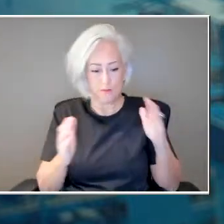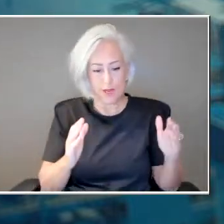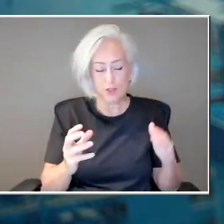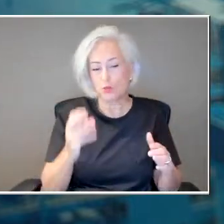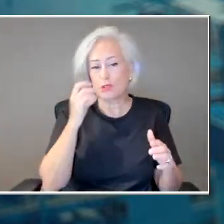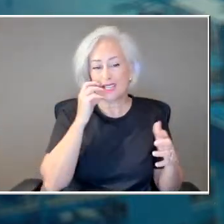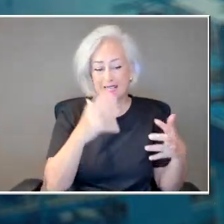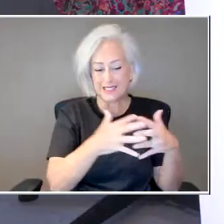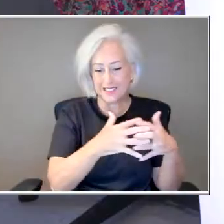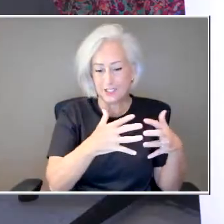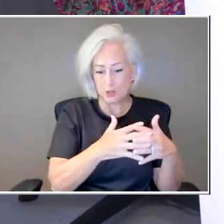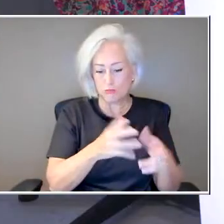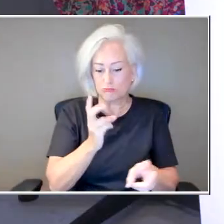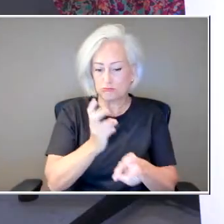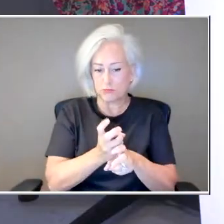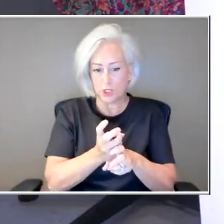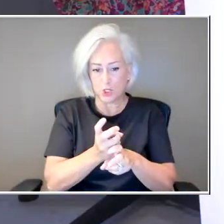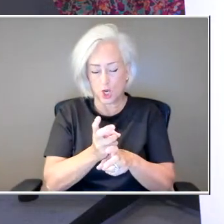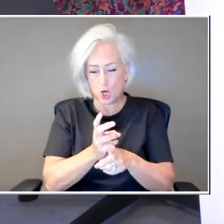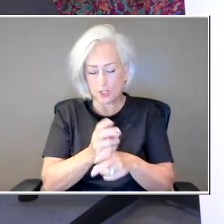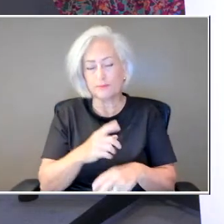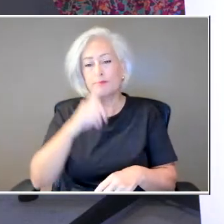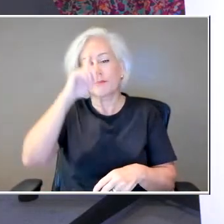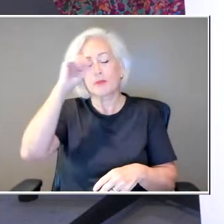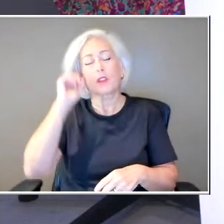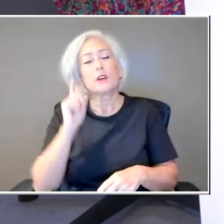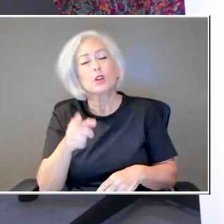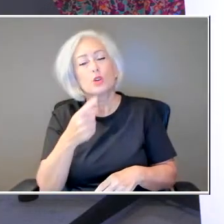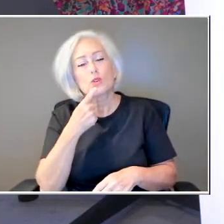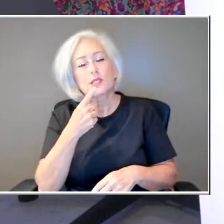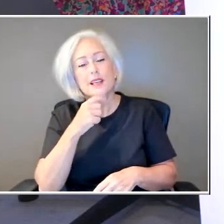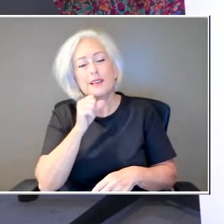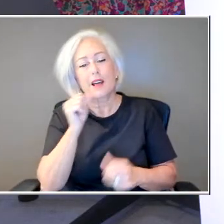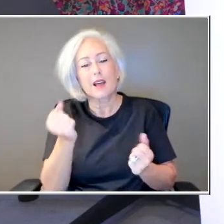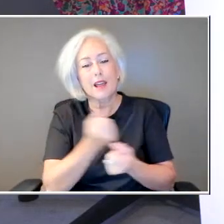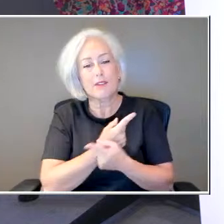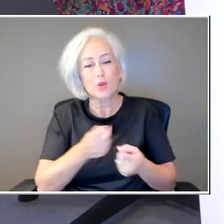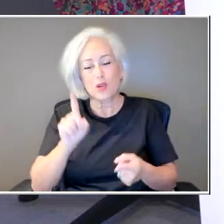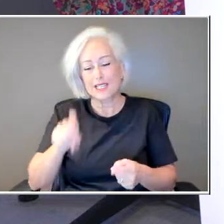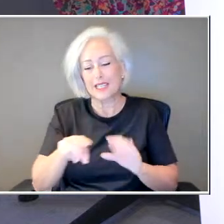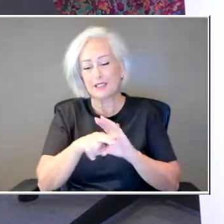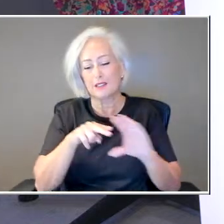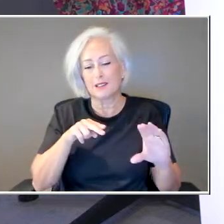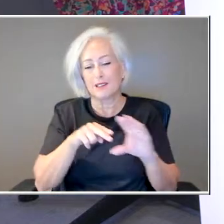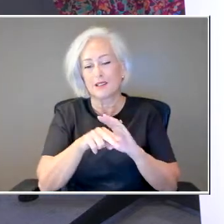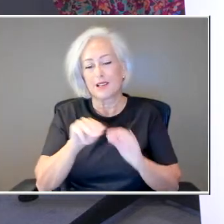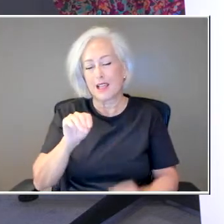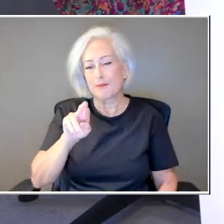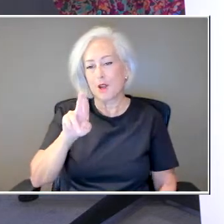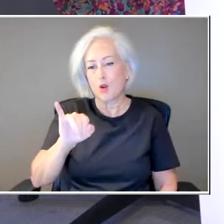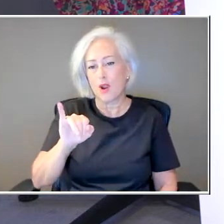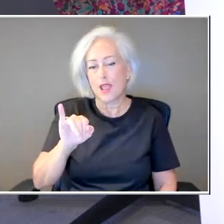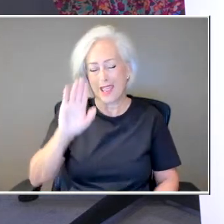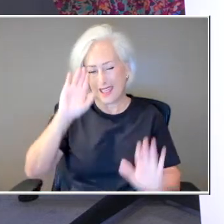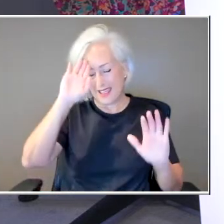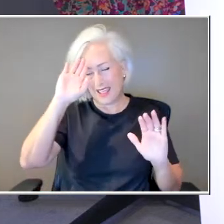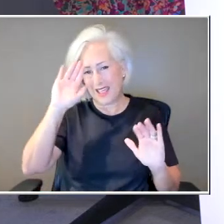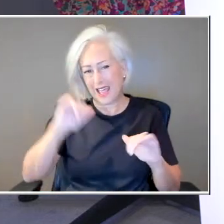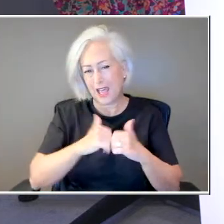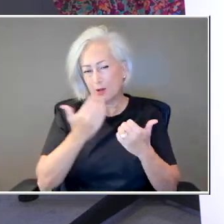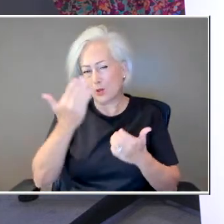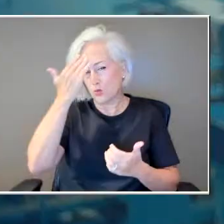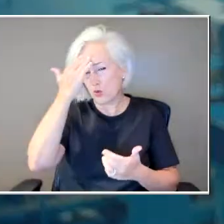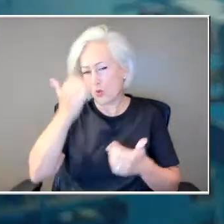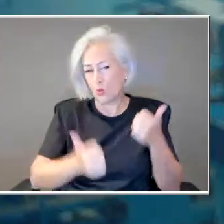illustrate that better. You mentioned not everyone needs an MRI. Stu is asking, what indicates who needs a breast MRI?